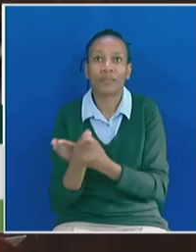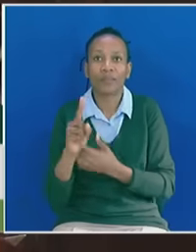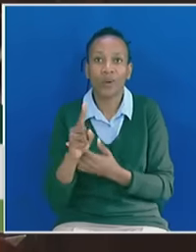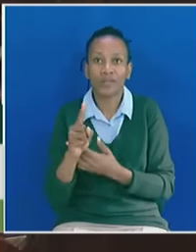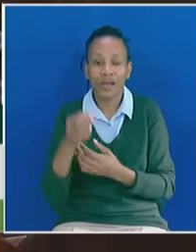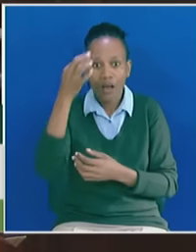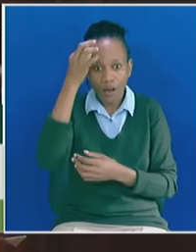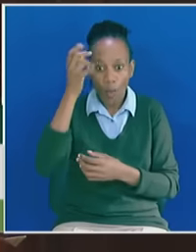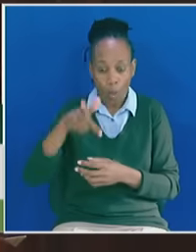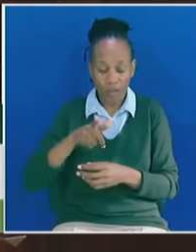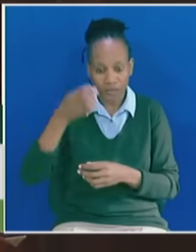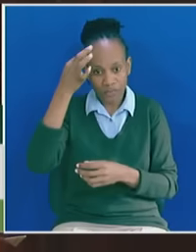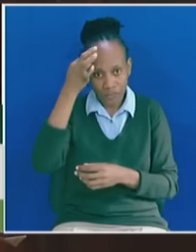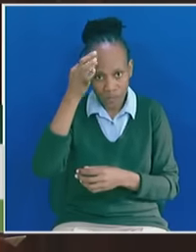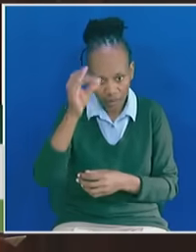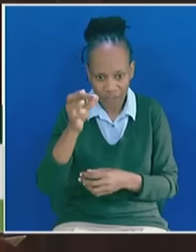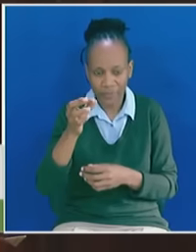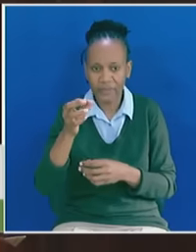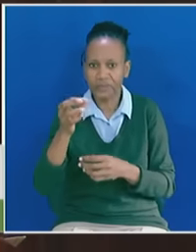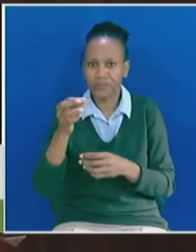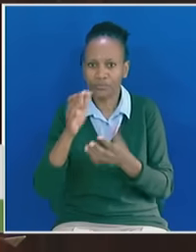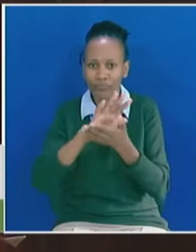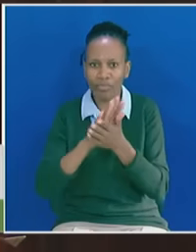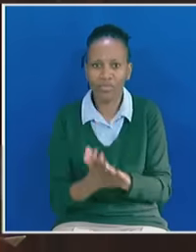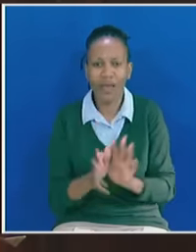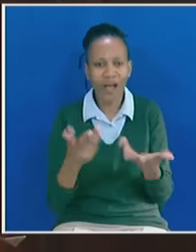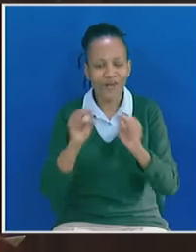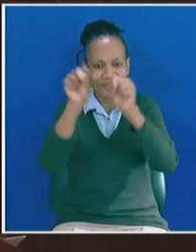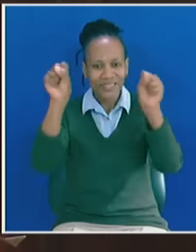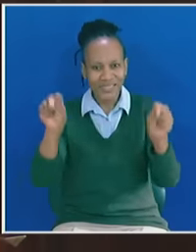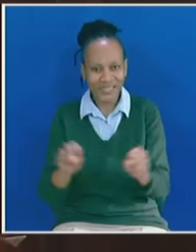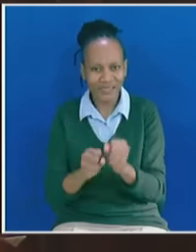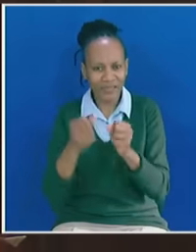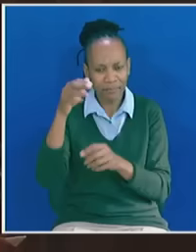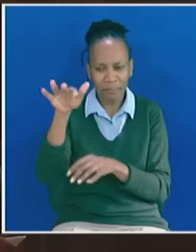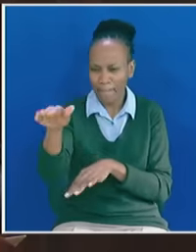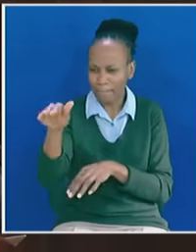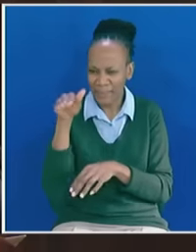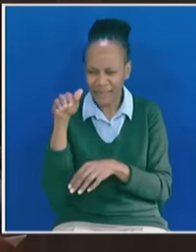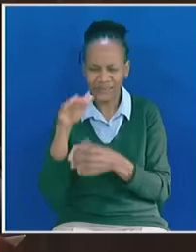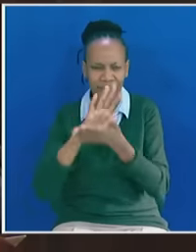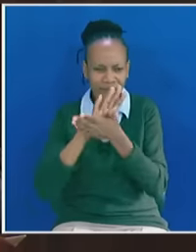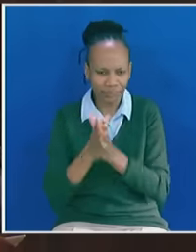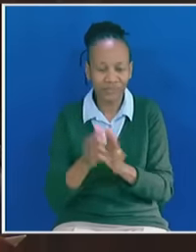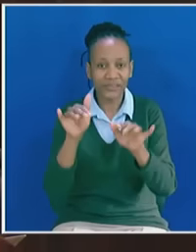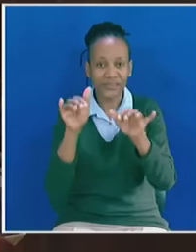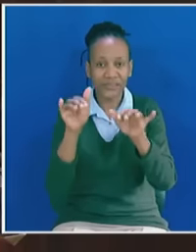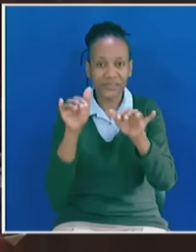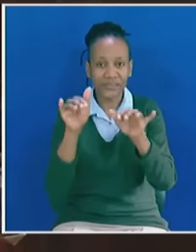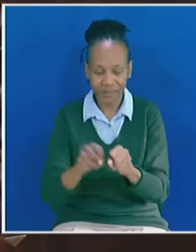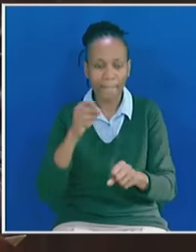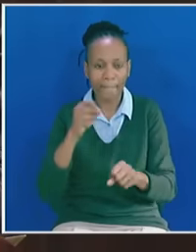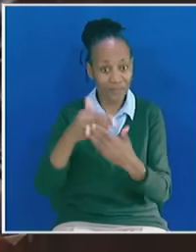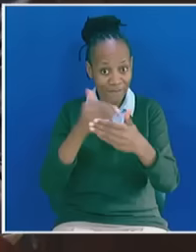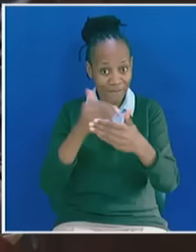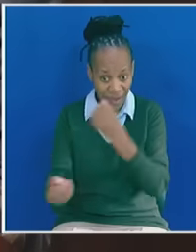down government, and through putting the necessary systems, and our banks were warned, we're able to deal with that particular